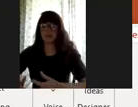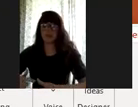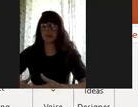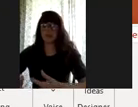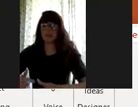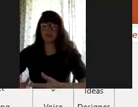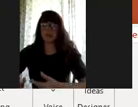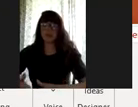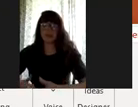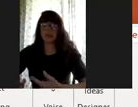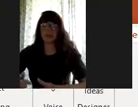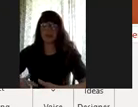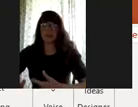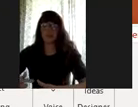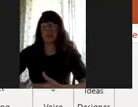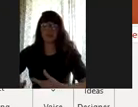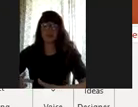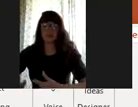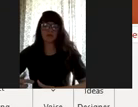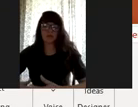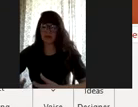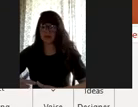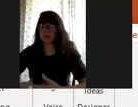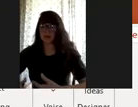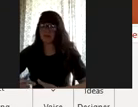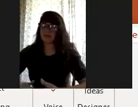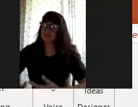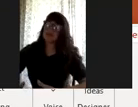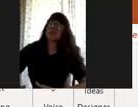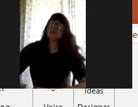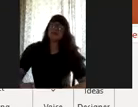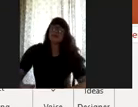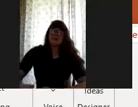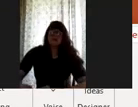also. Okay. And then perseverance, proven character.